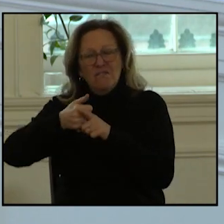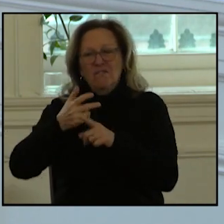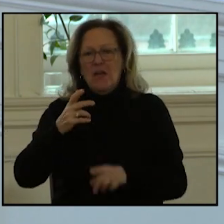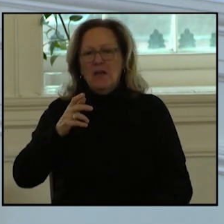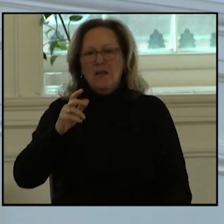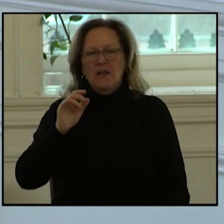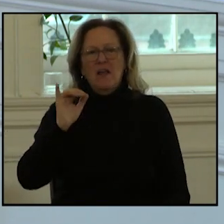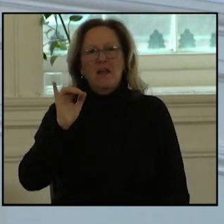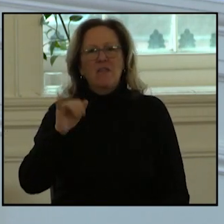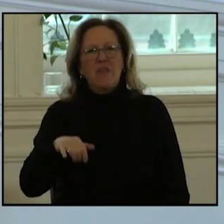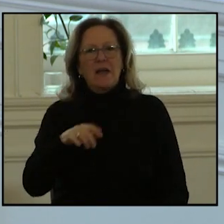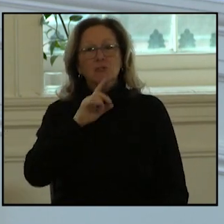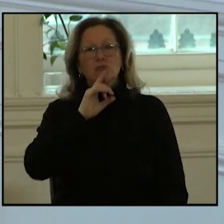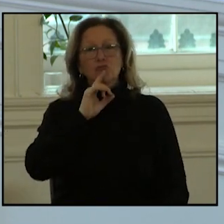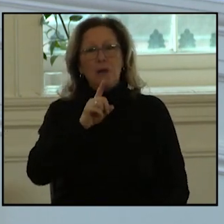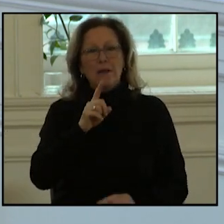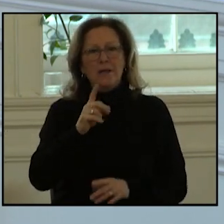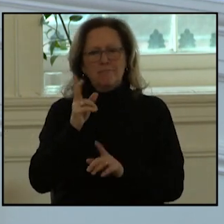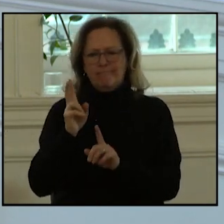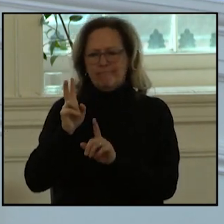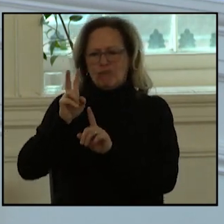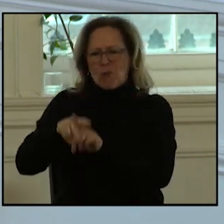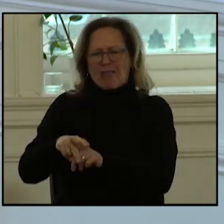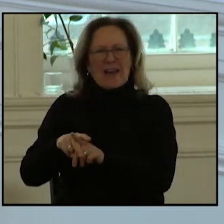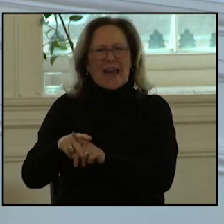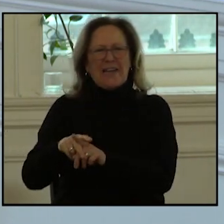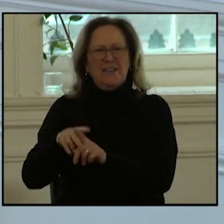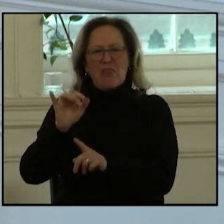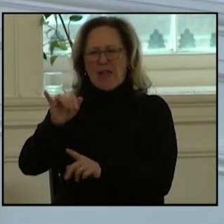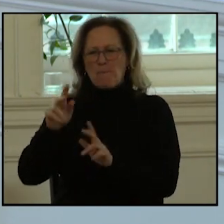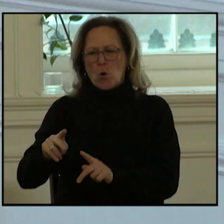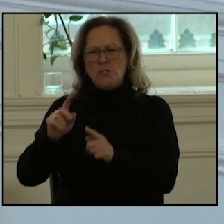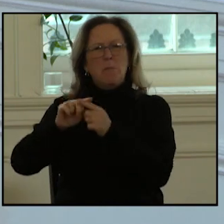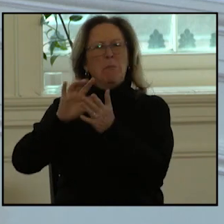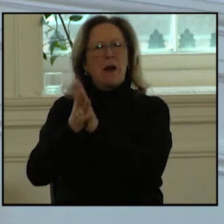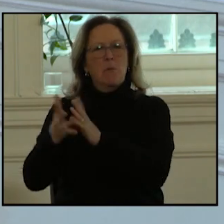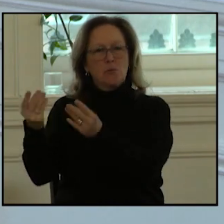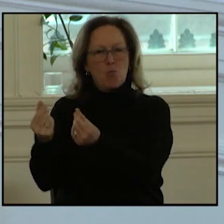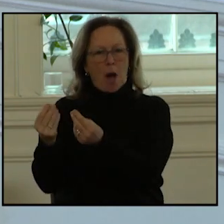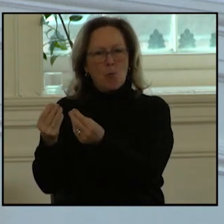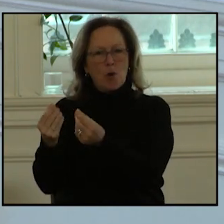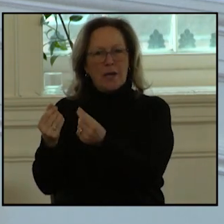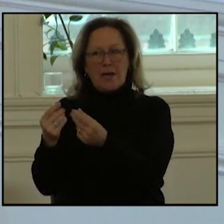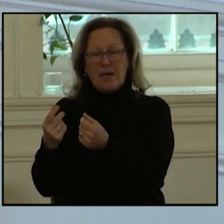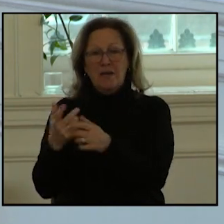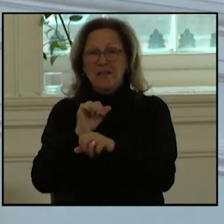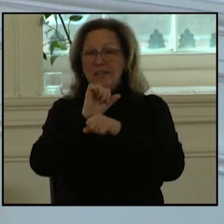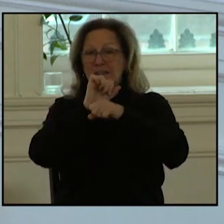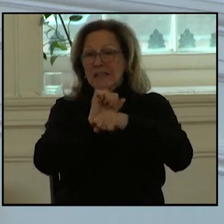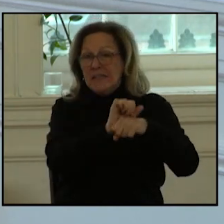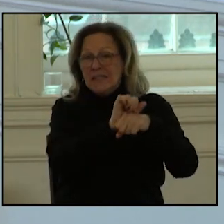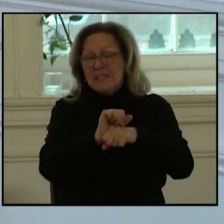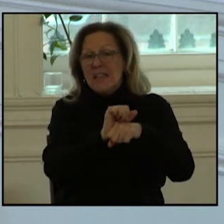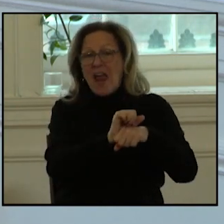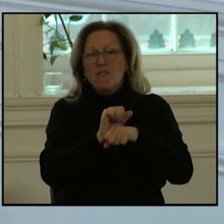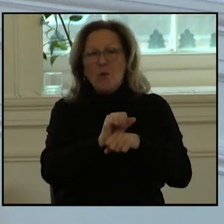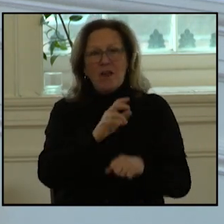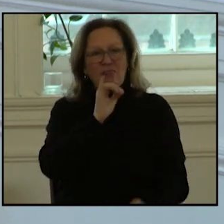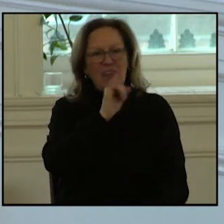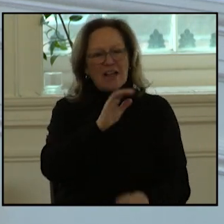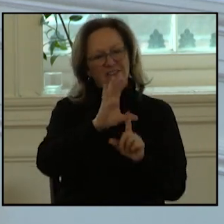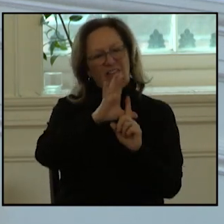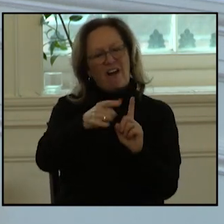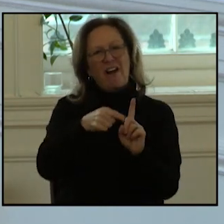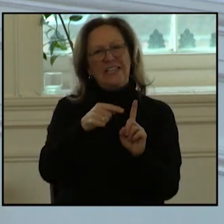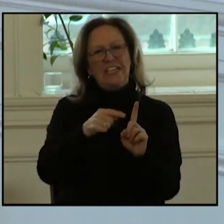is relegating the person to property, being inhuman. Whereas enslaved is speaking to the condition that they have been forced into, as well as